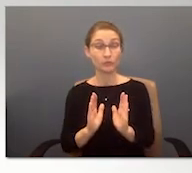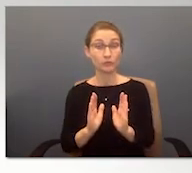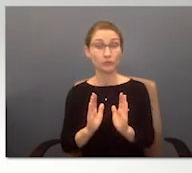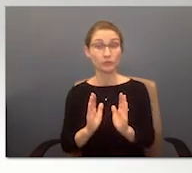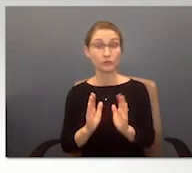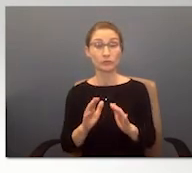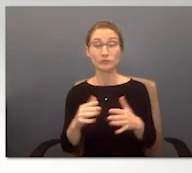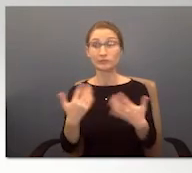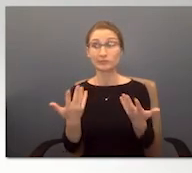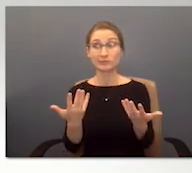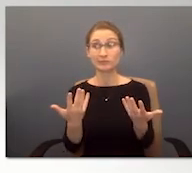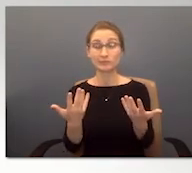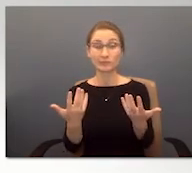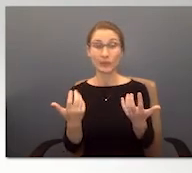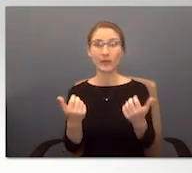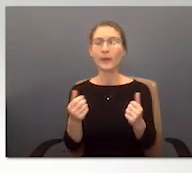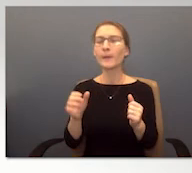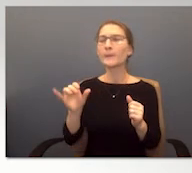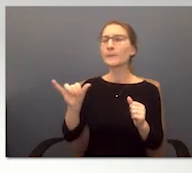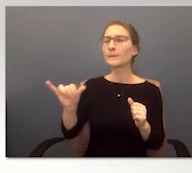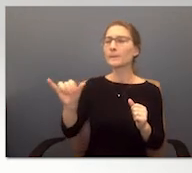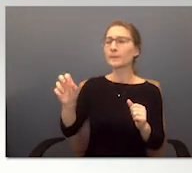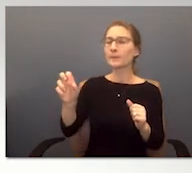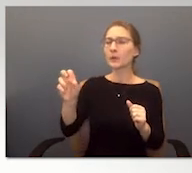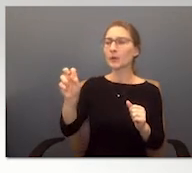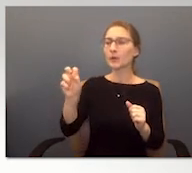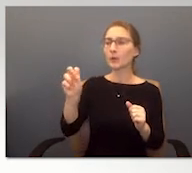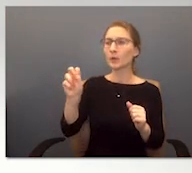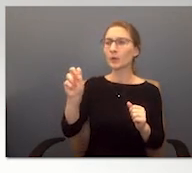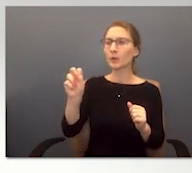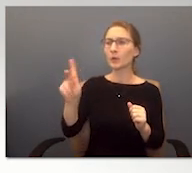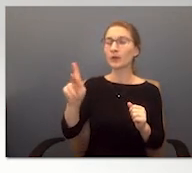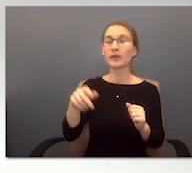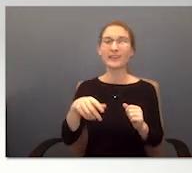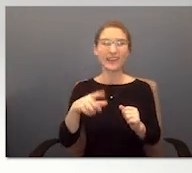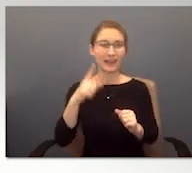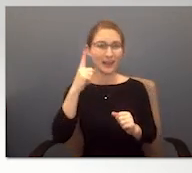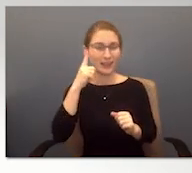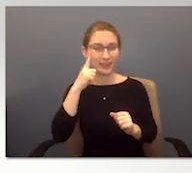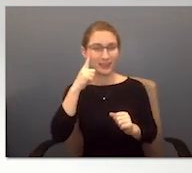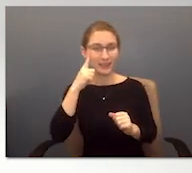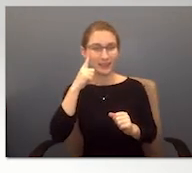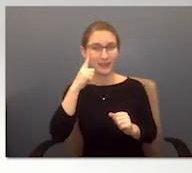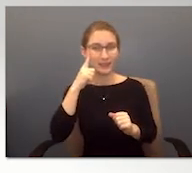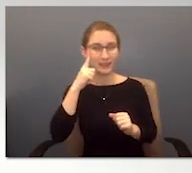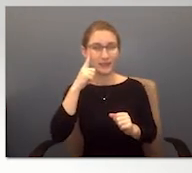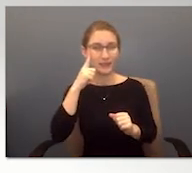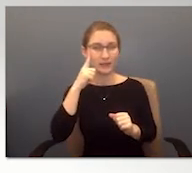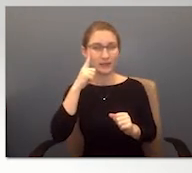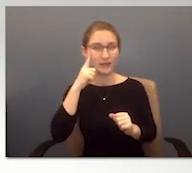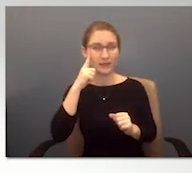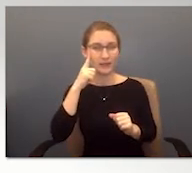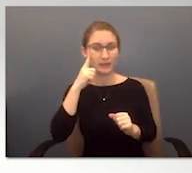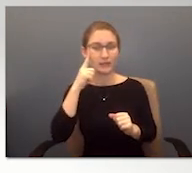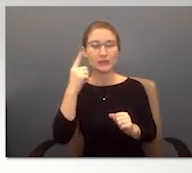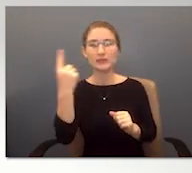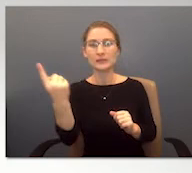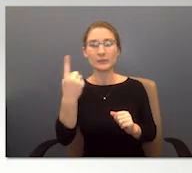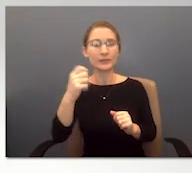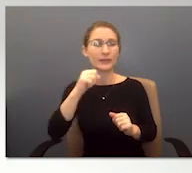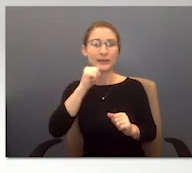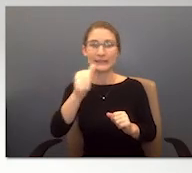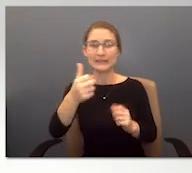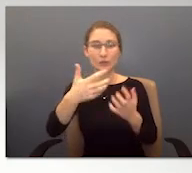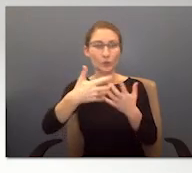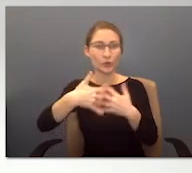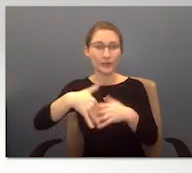what do you want me to help you with? Okay, well, I think in the crossover, it's not, something isn't